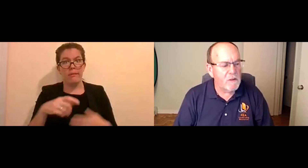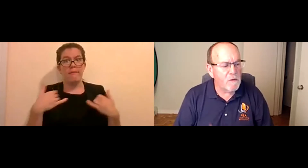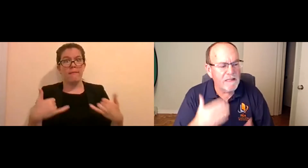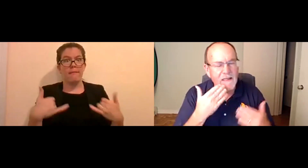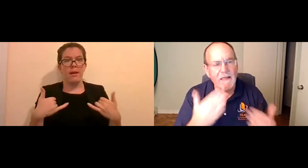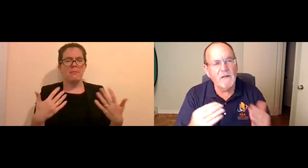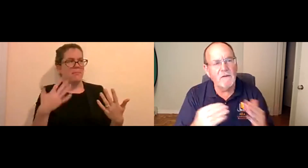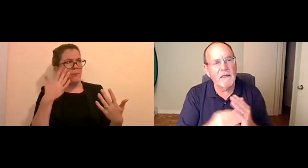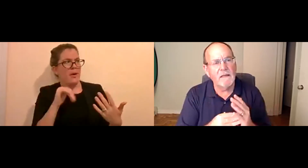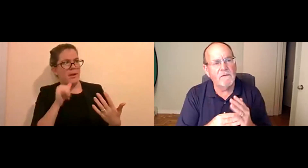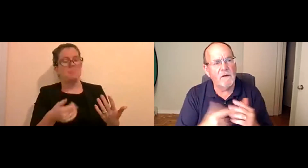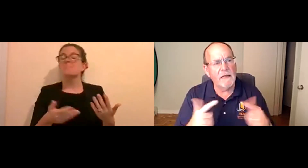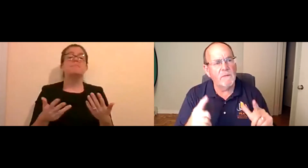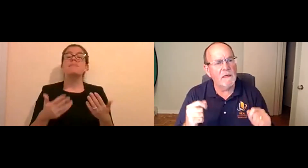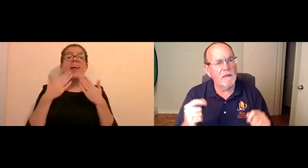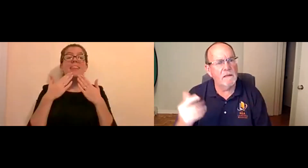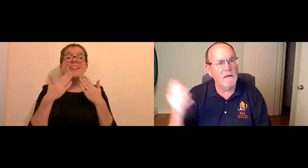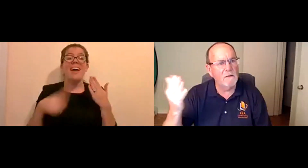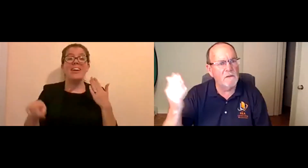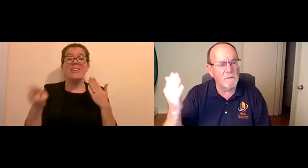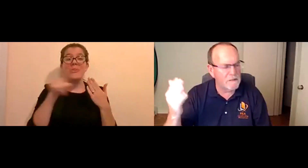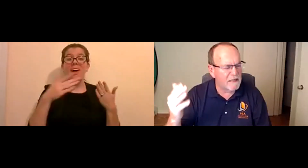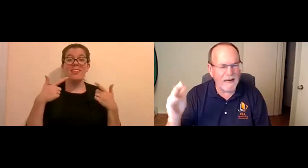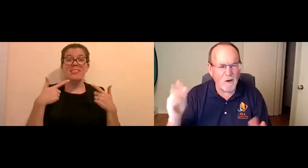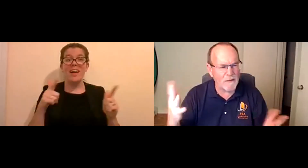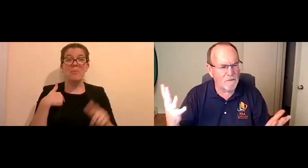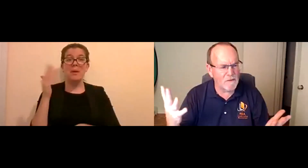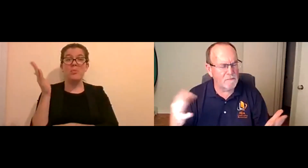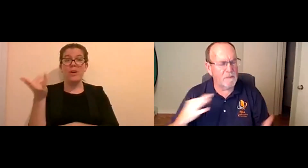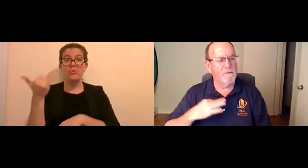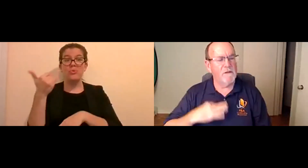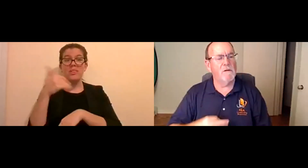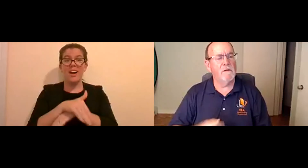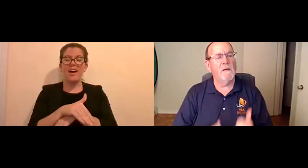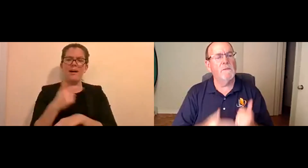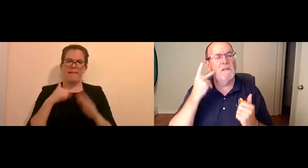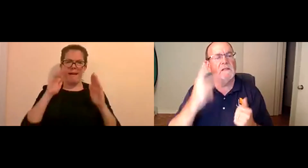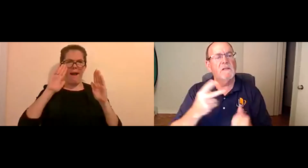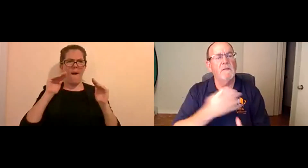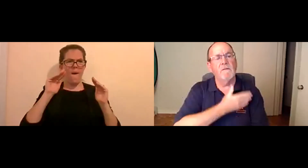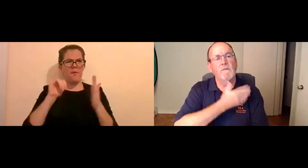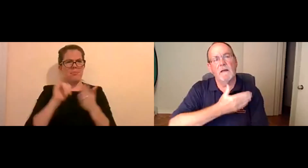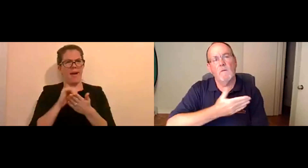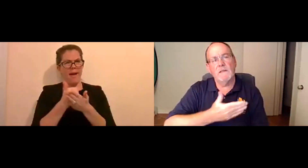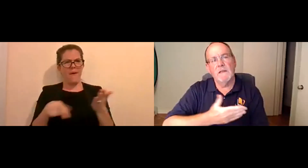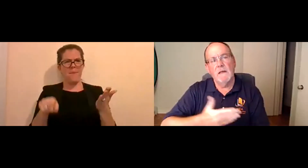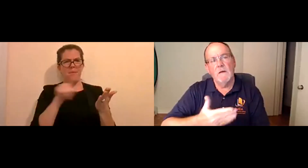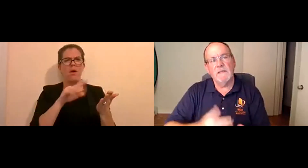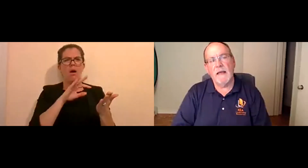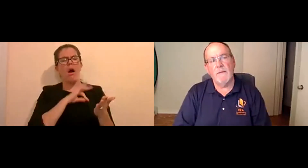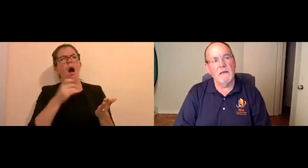I do want to say thank you again for letting me, present. I hope that was beneficial and to help you see some of kind of